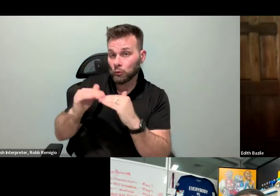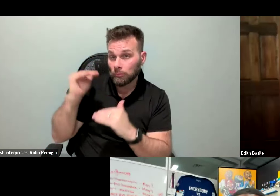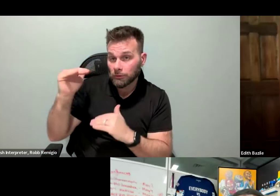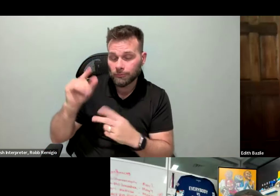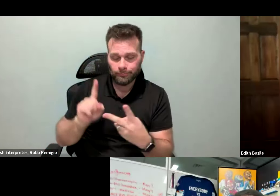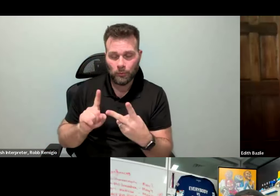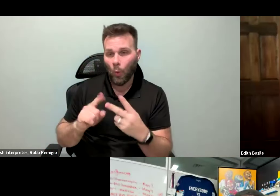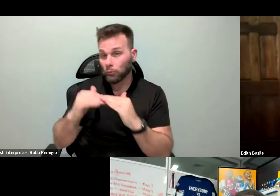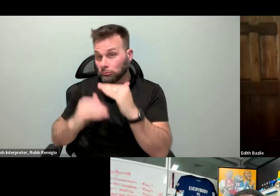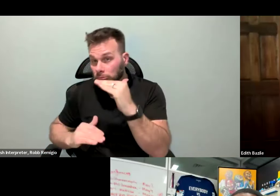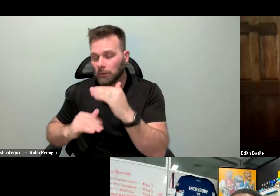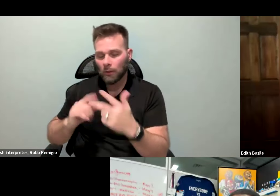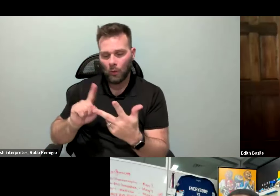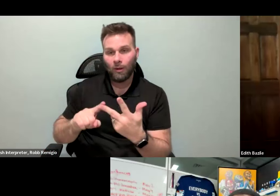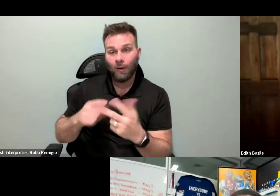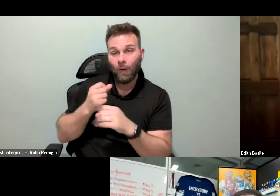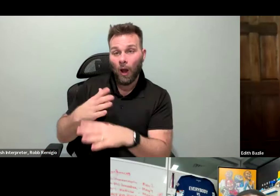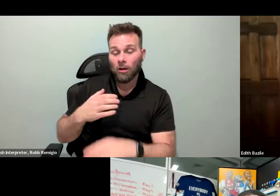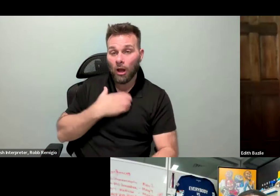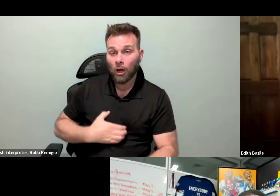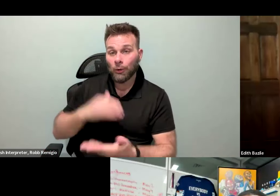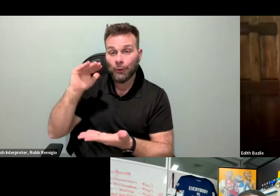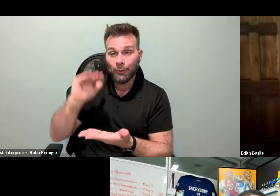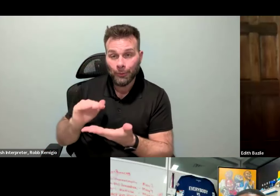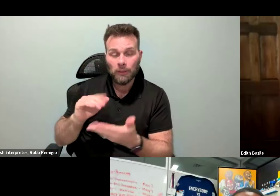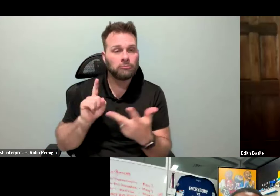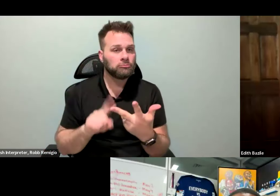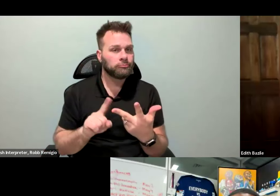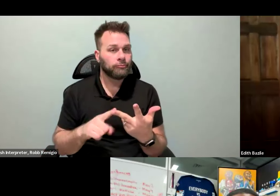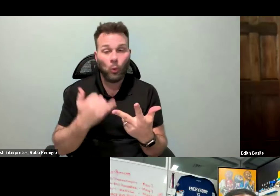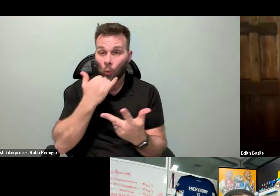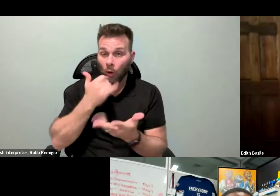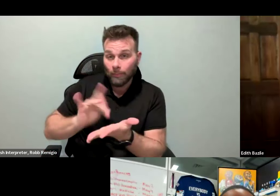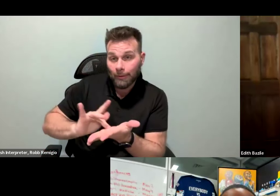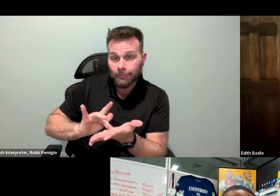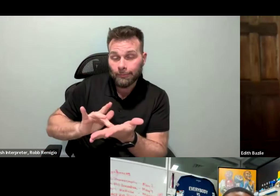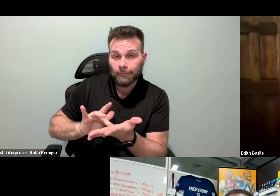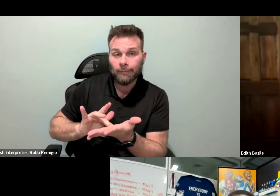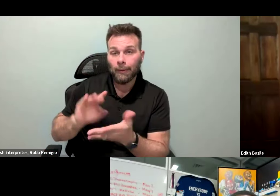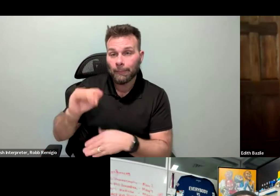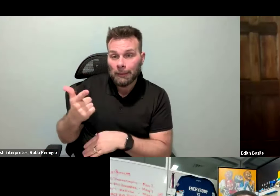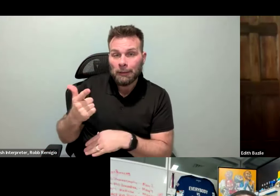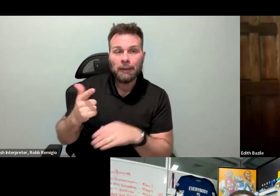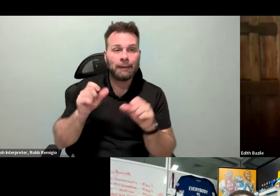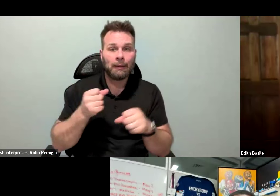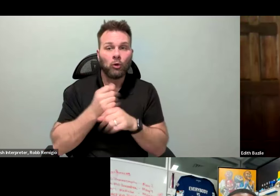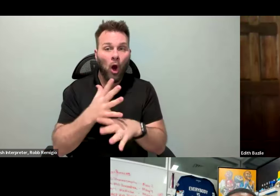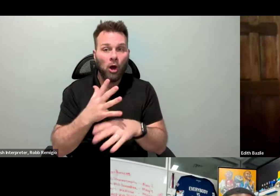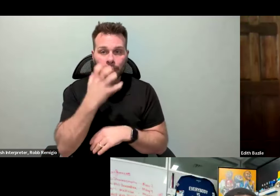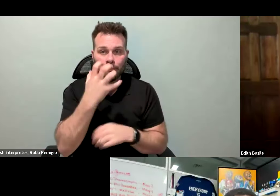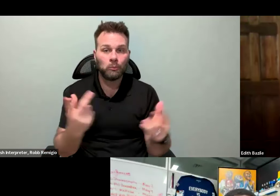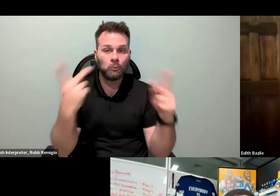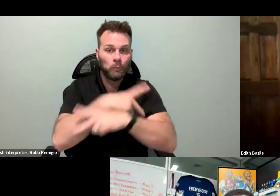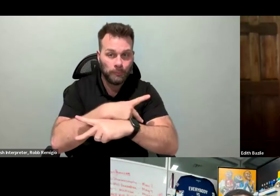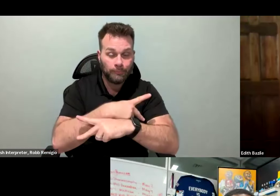significant appetite suppression. Wrong dose results in worsening irritability. But